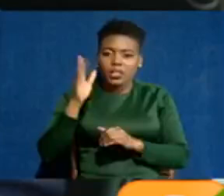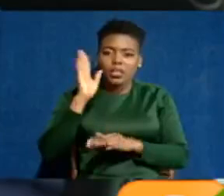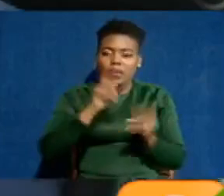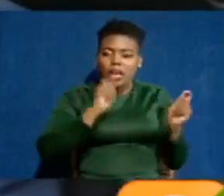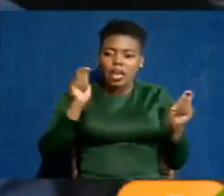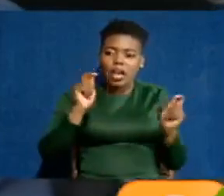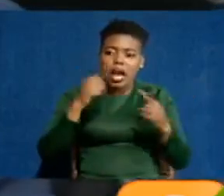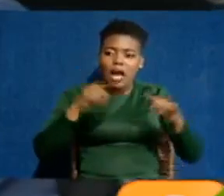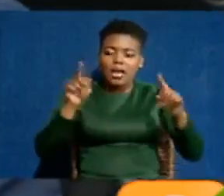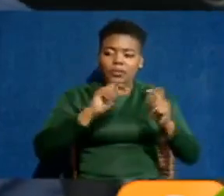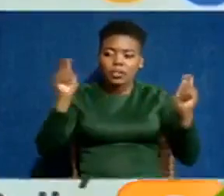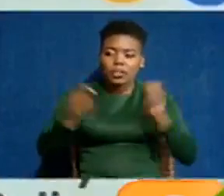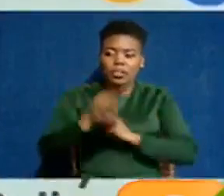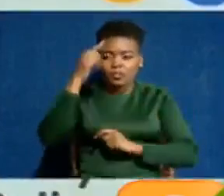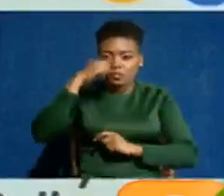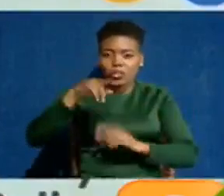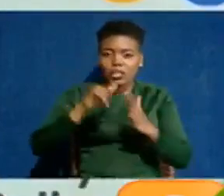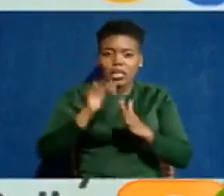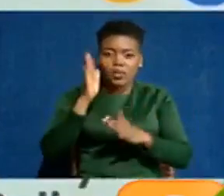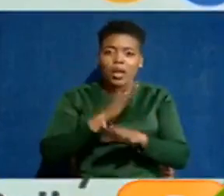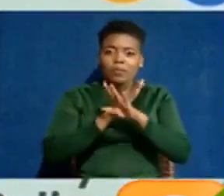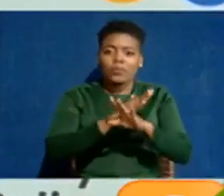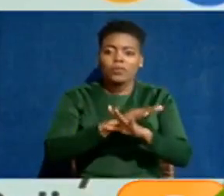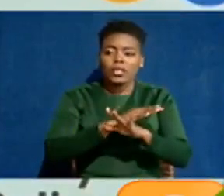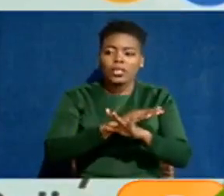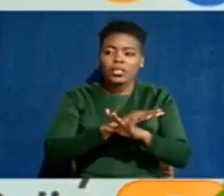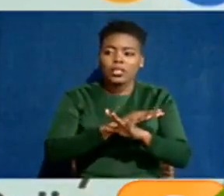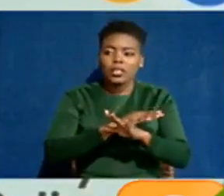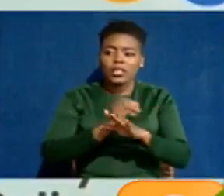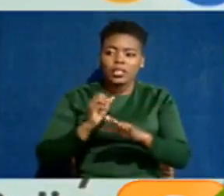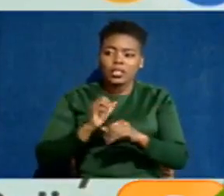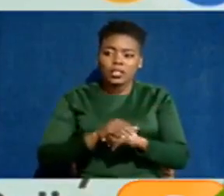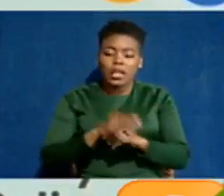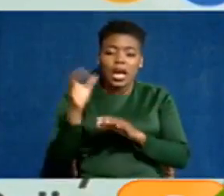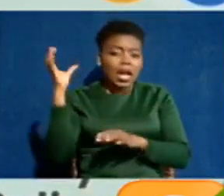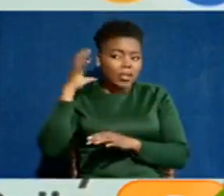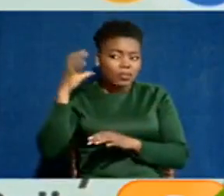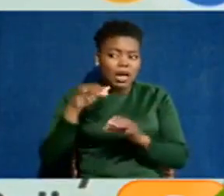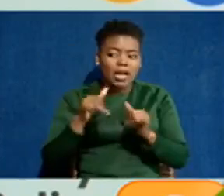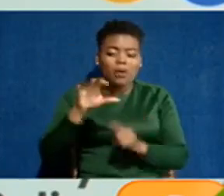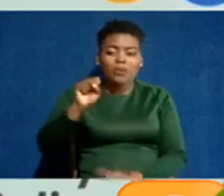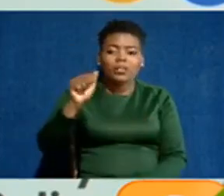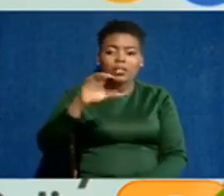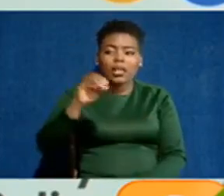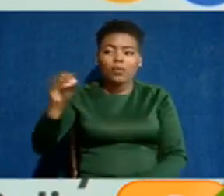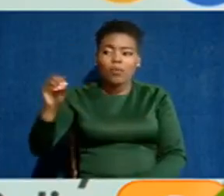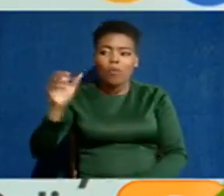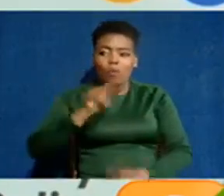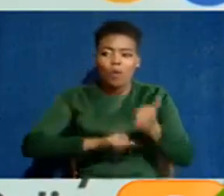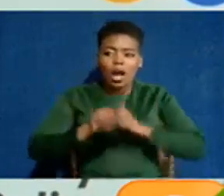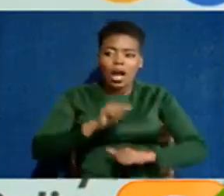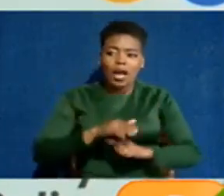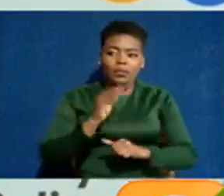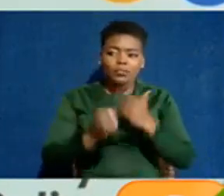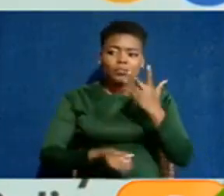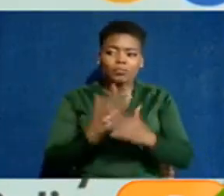that safeguard member savings. SACCOs have performed well under the SACCOs Act. We have